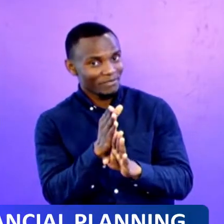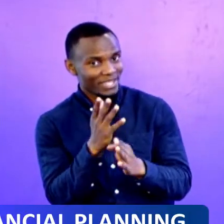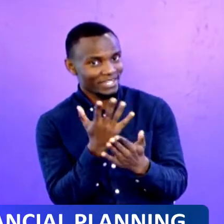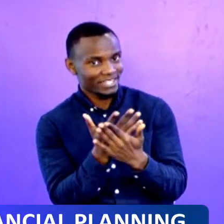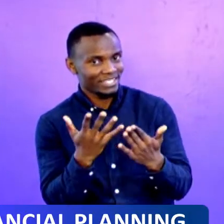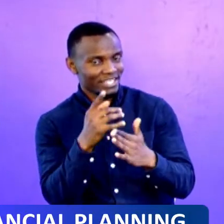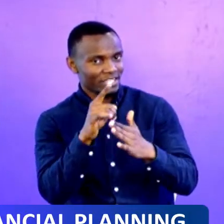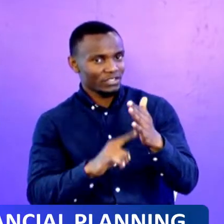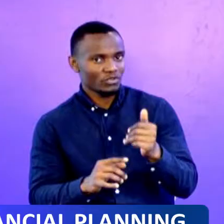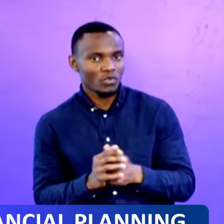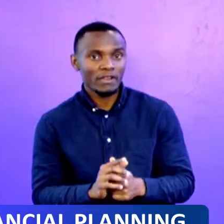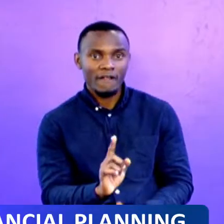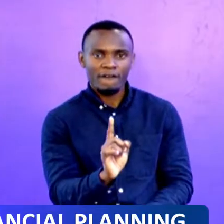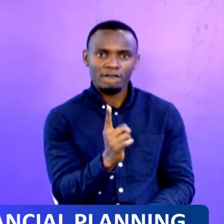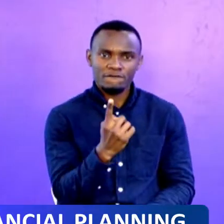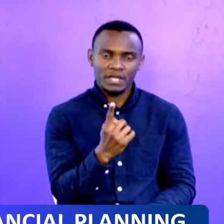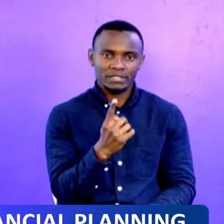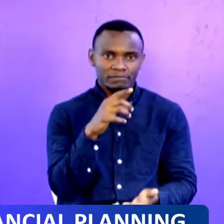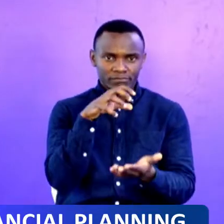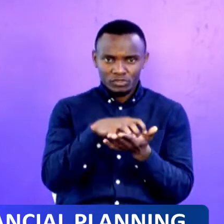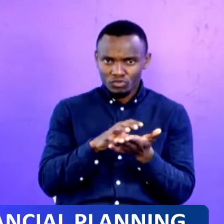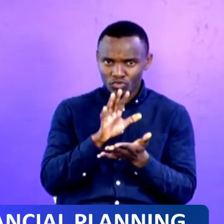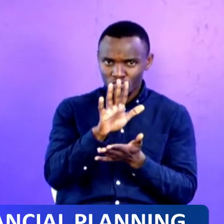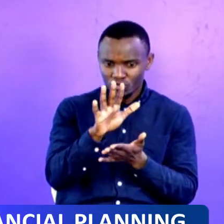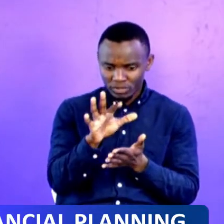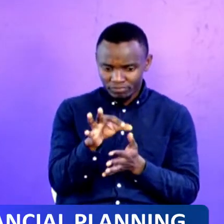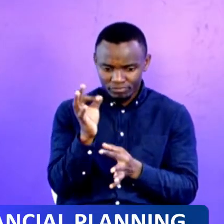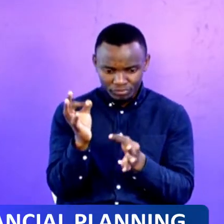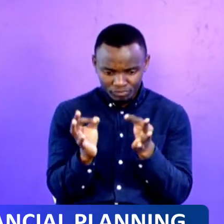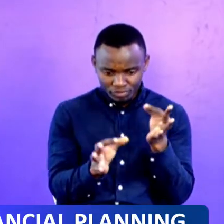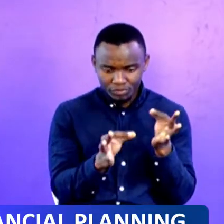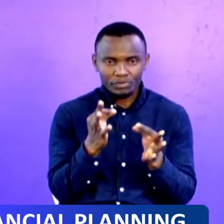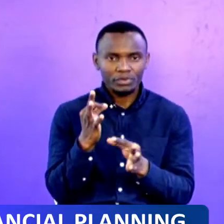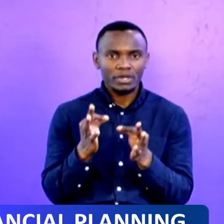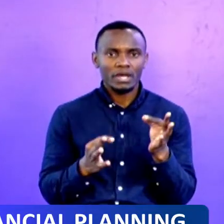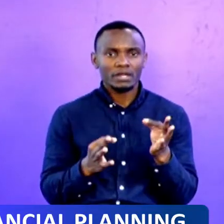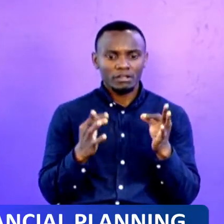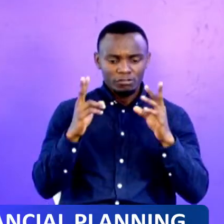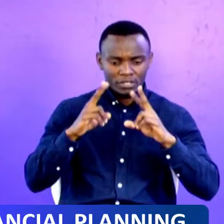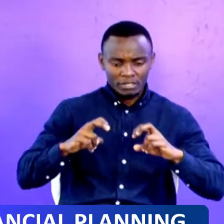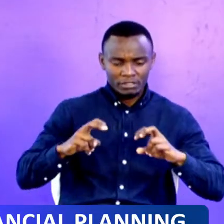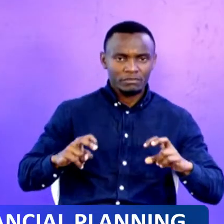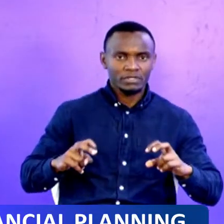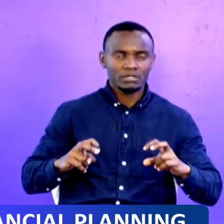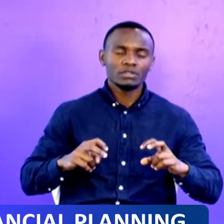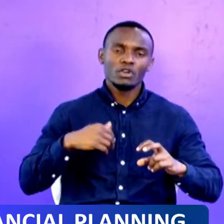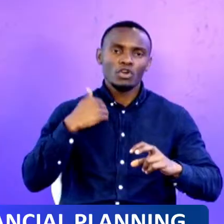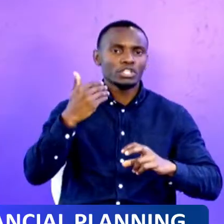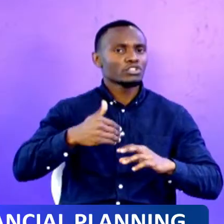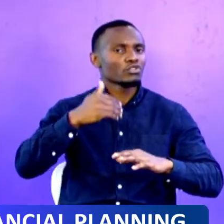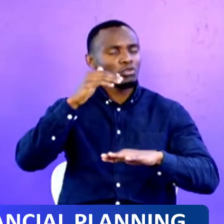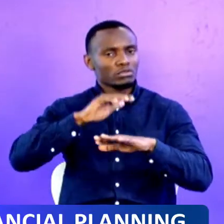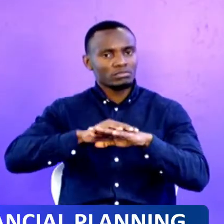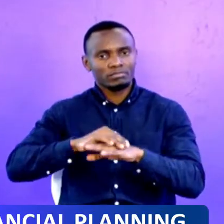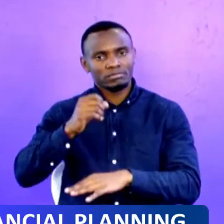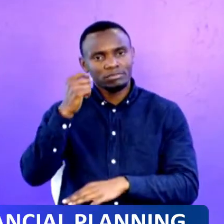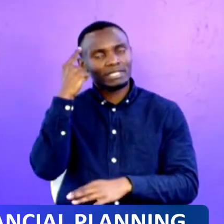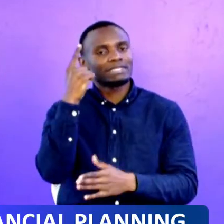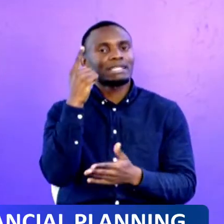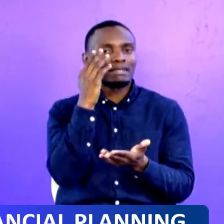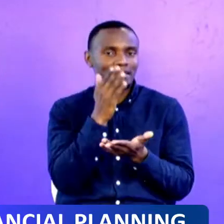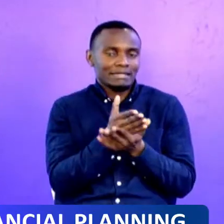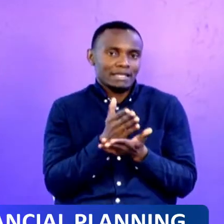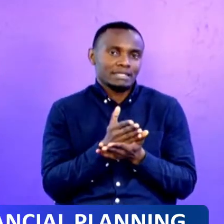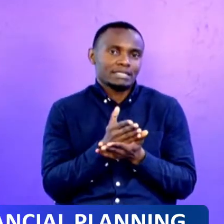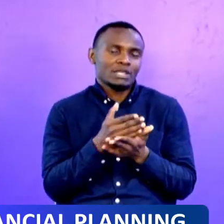first take stock of your life. Okay, it's always good to understand reality the way it is,